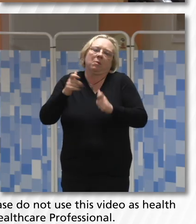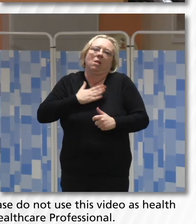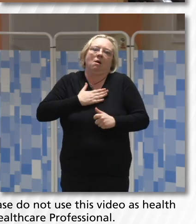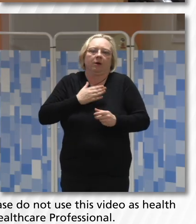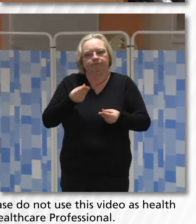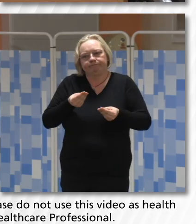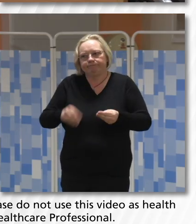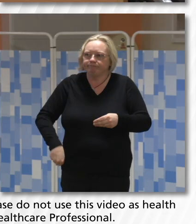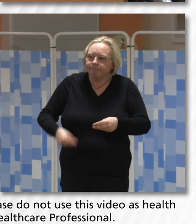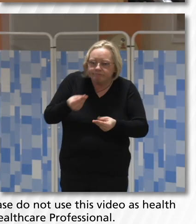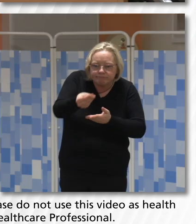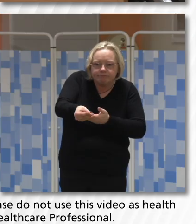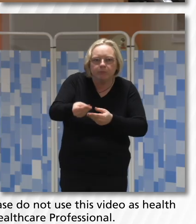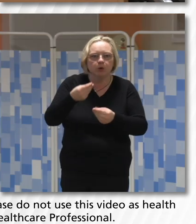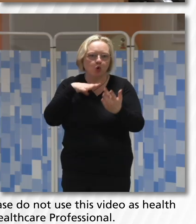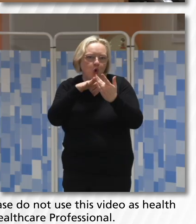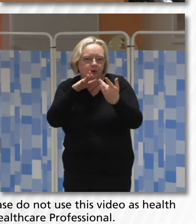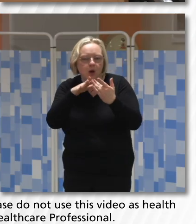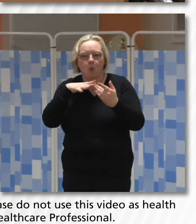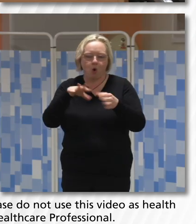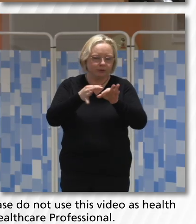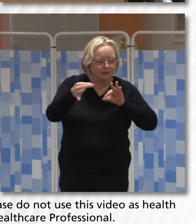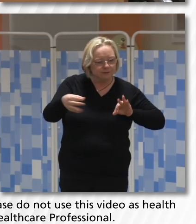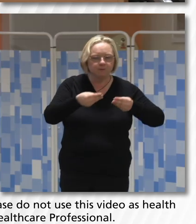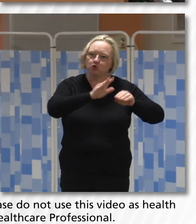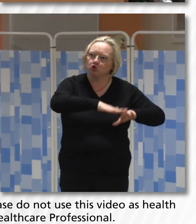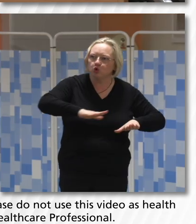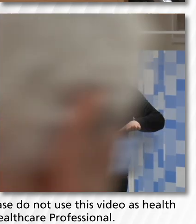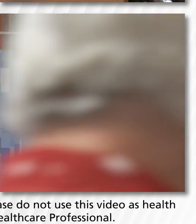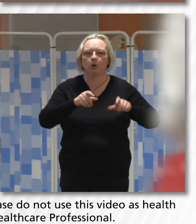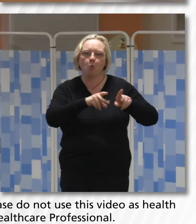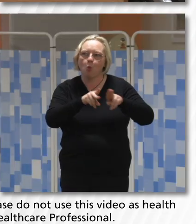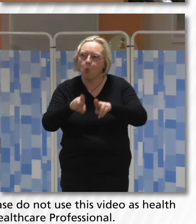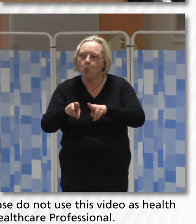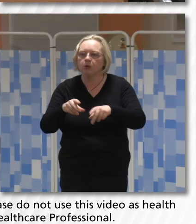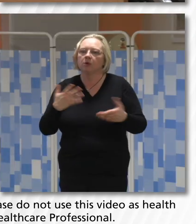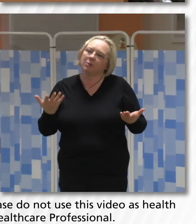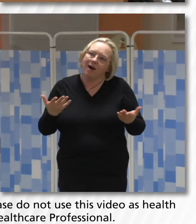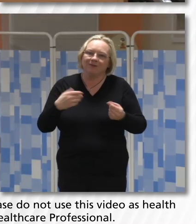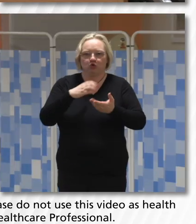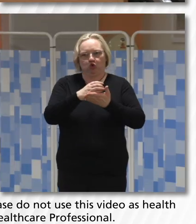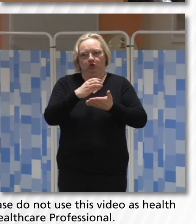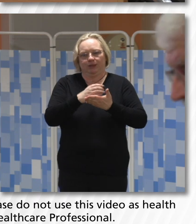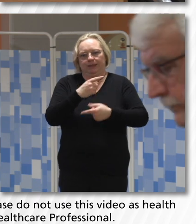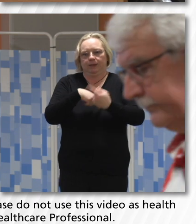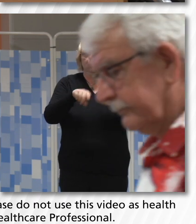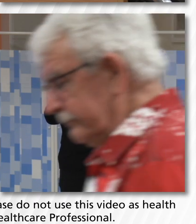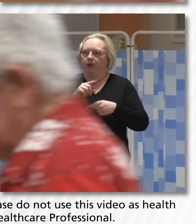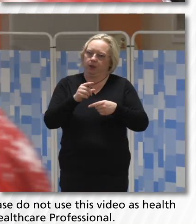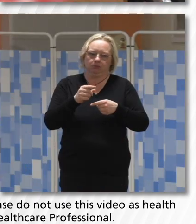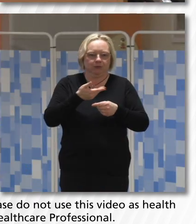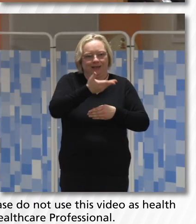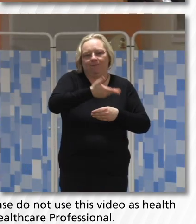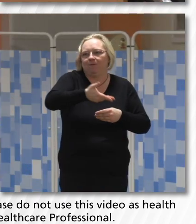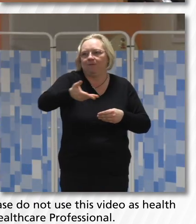have lots of people that contact us who want to bring in gifts for the children and others on the ward. But as I mentioned, as a charity, we do provide a gift to